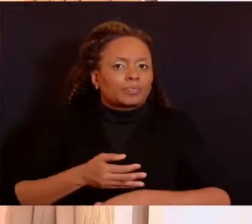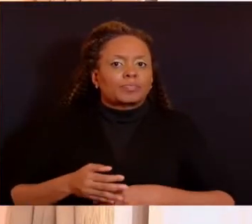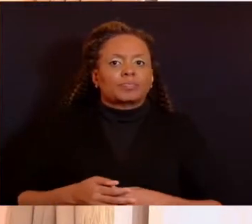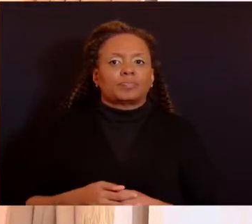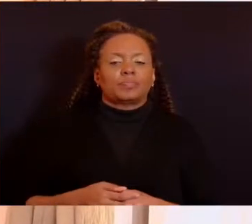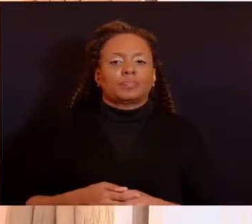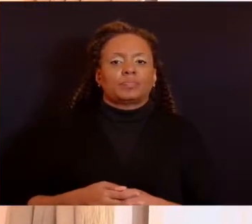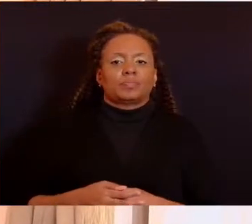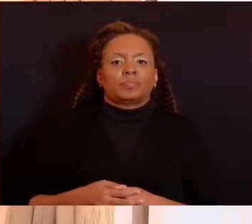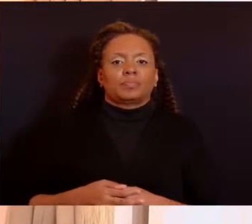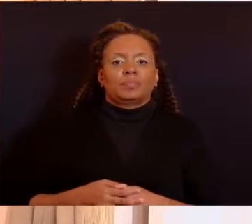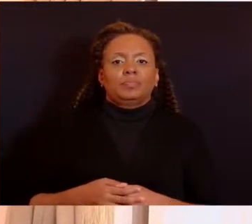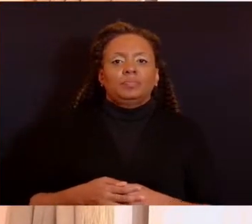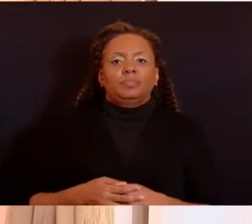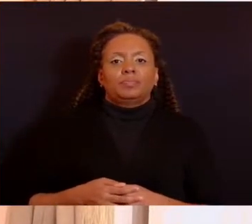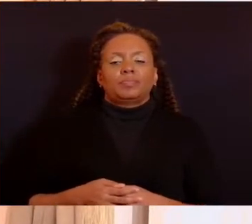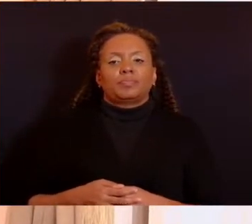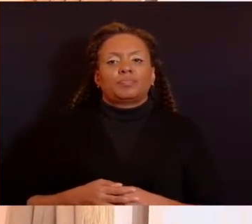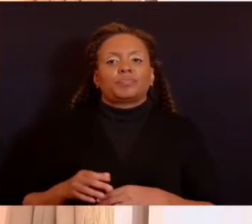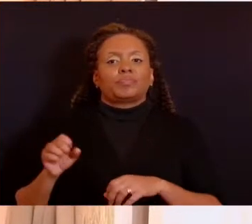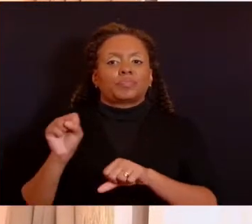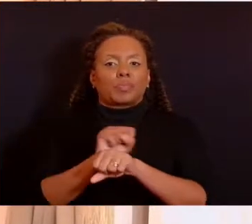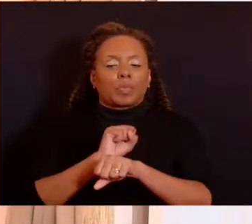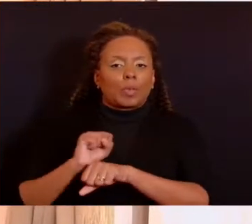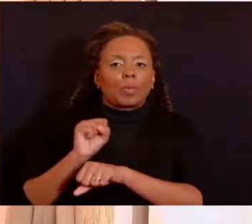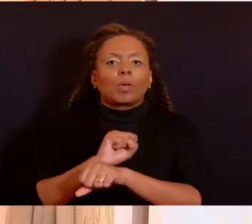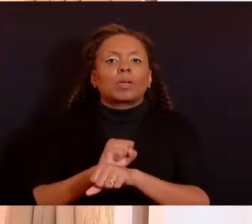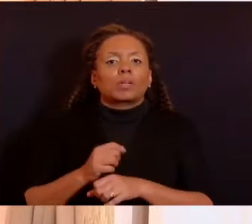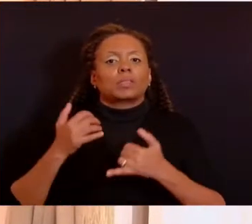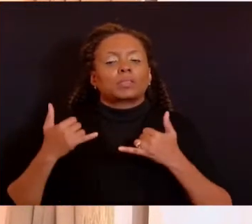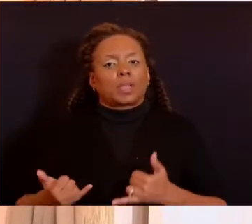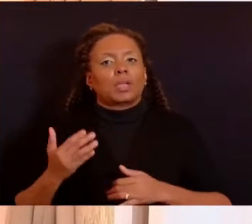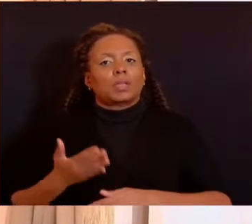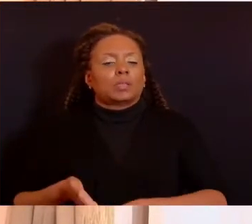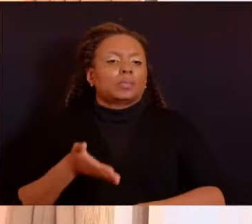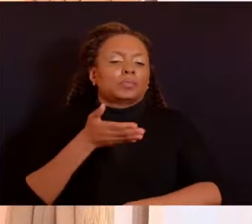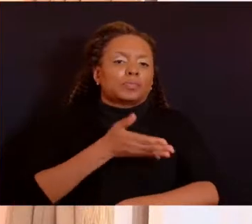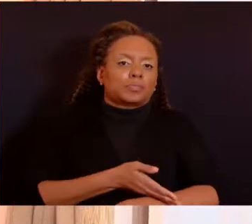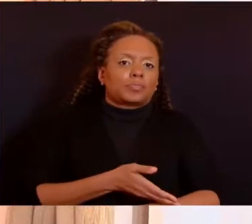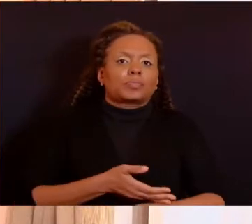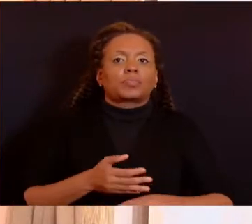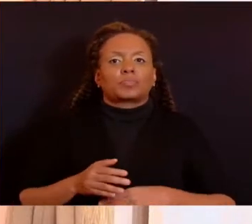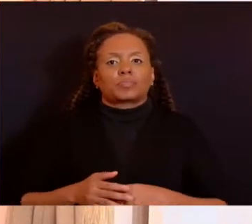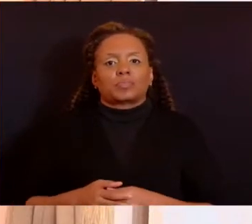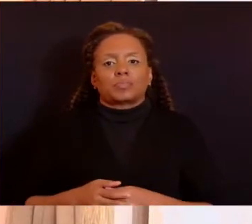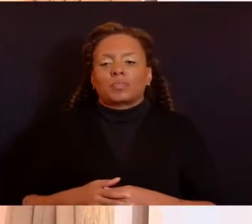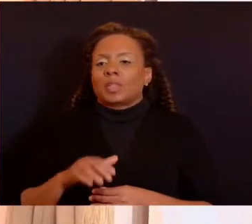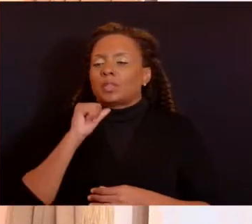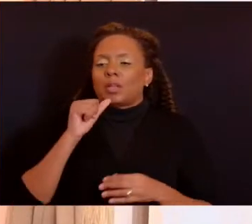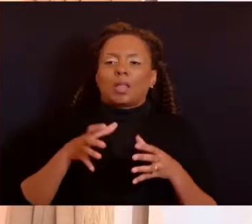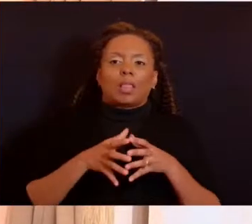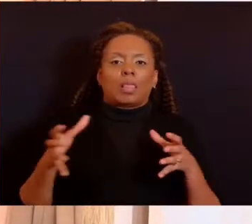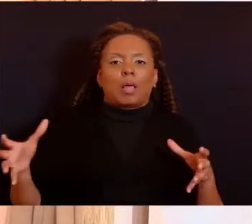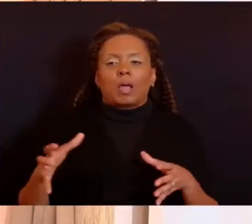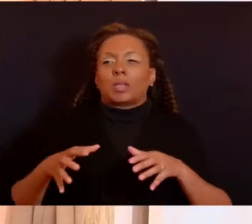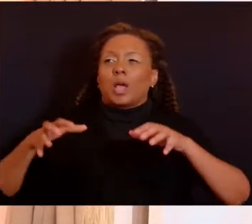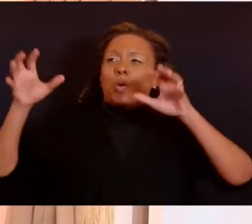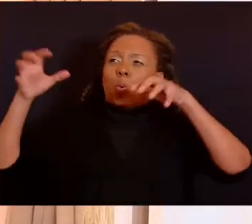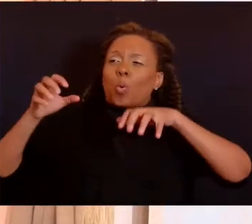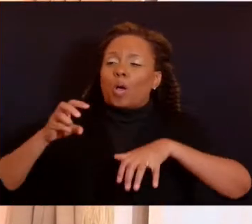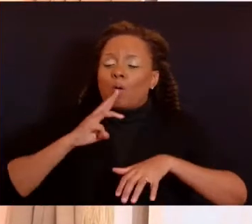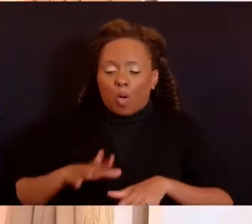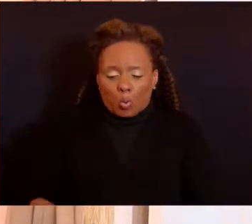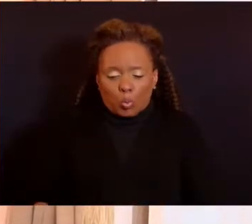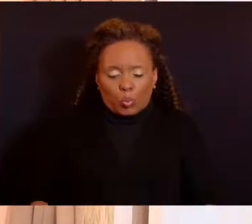the infrastructural work that we're doing, is paying dividends by being able to minimize the level of flooding. I'm